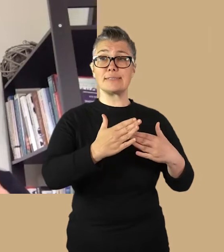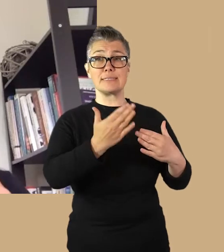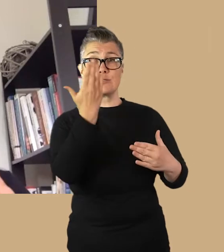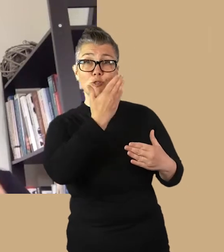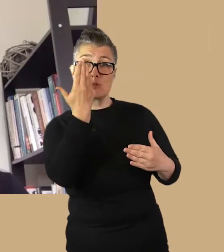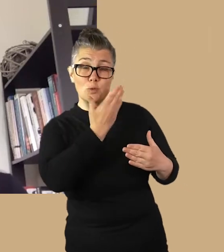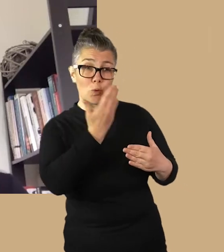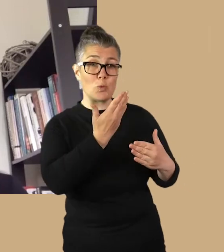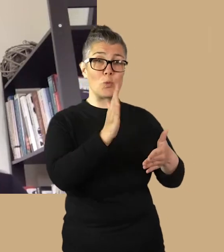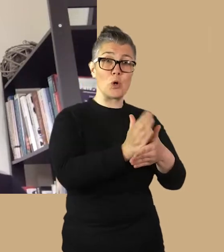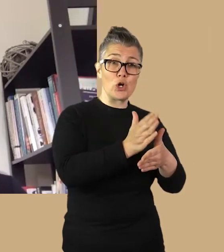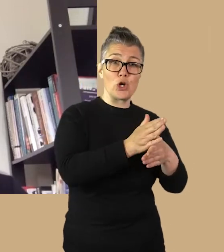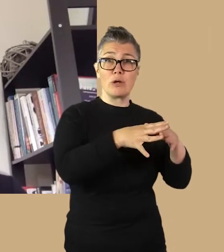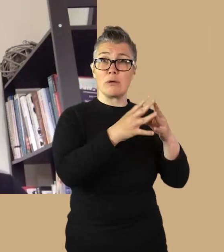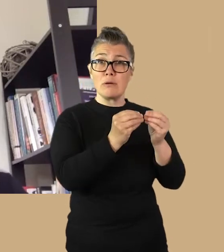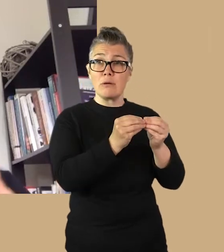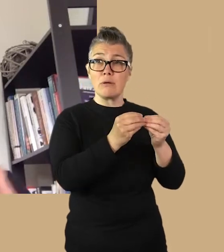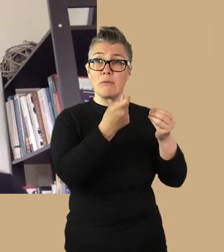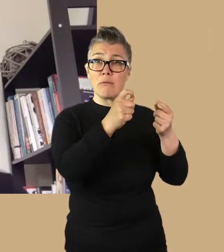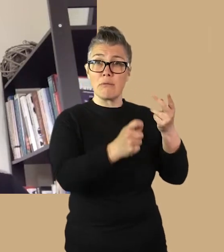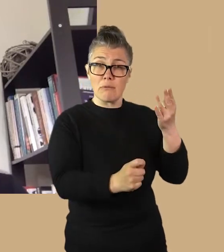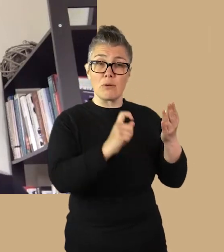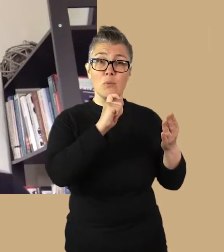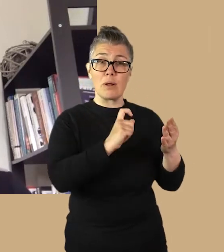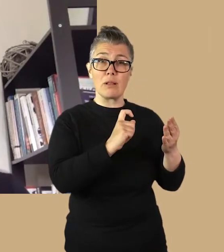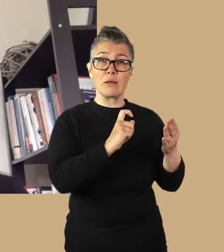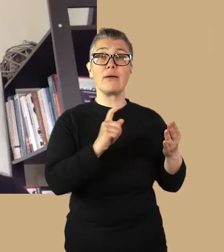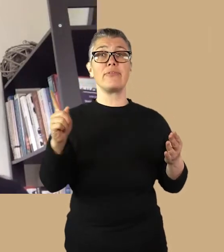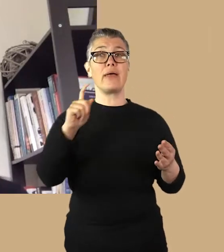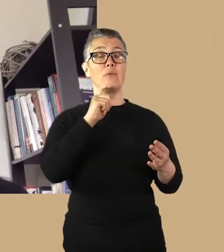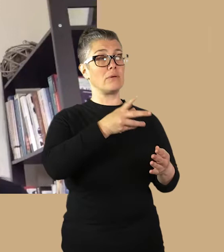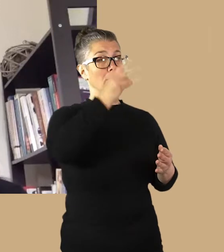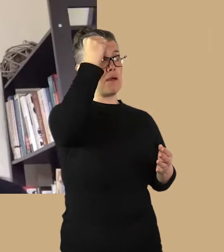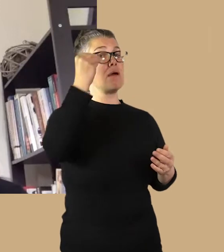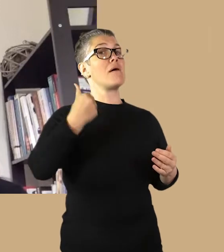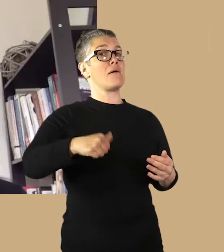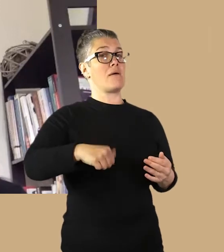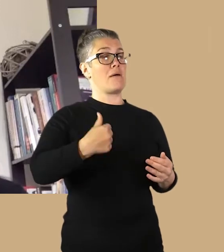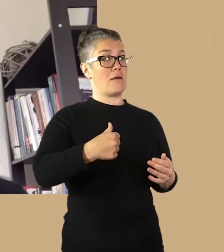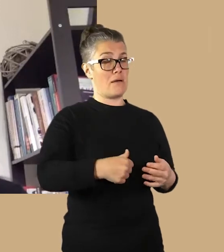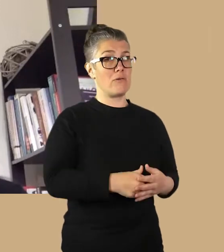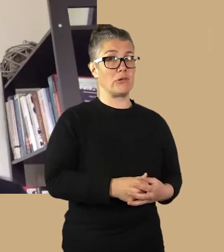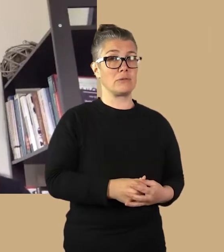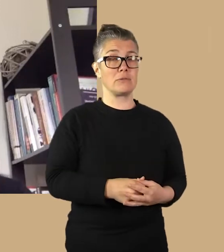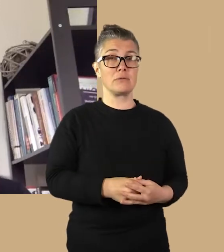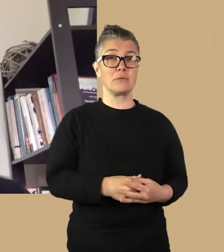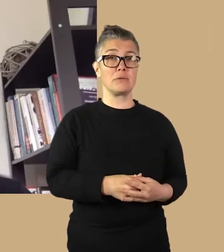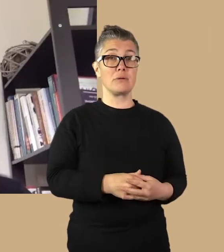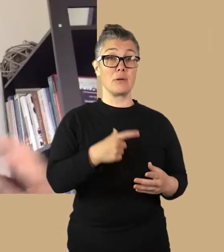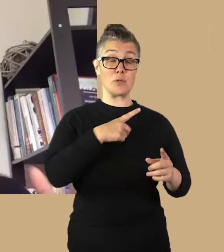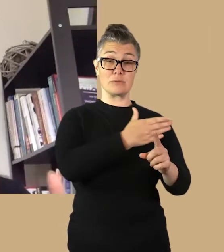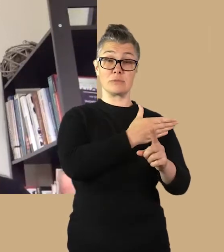behaviors, their school performance, that is more likely to be taken seriously,